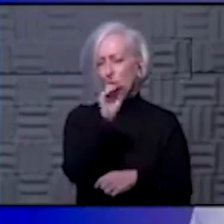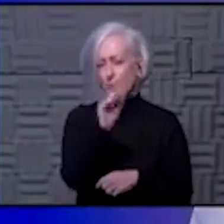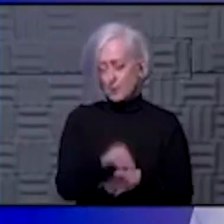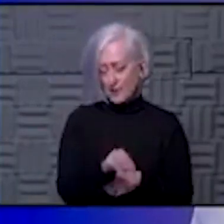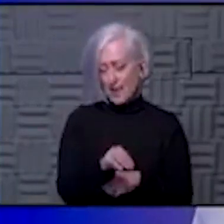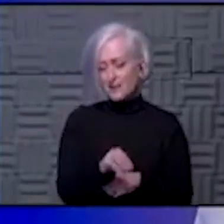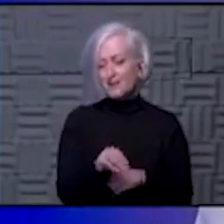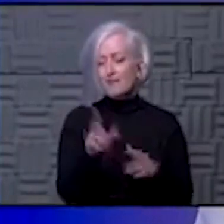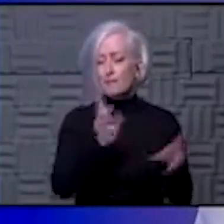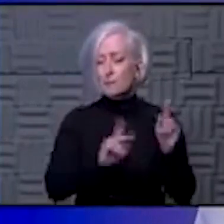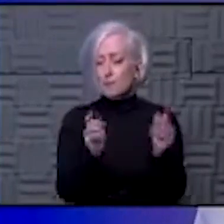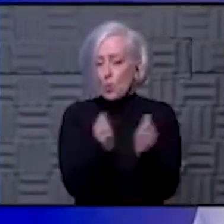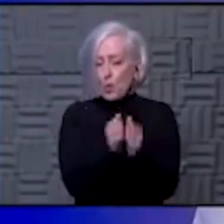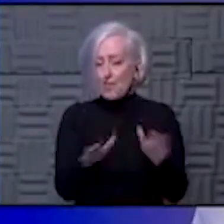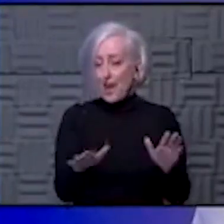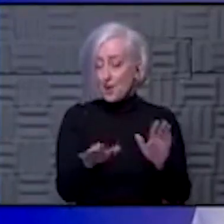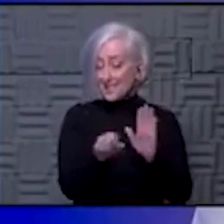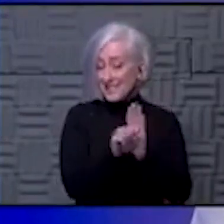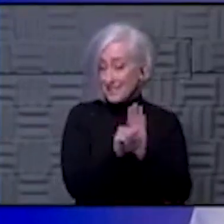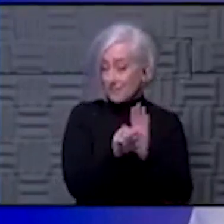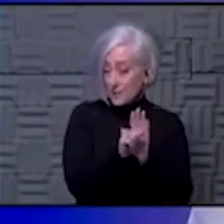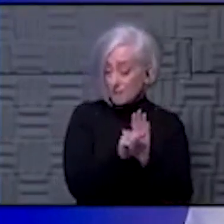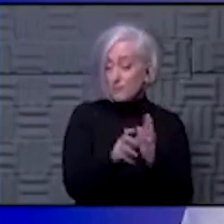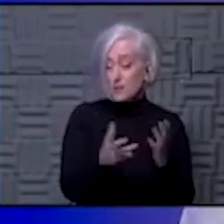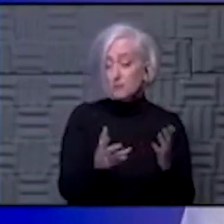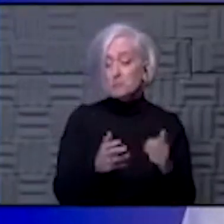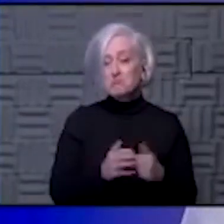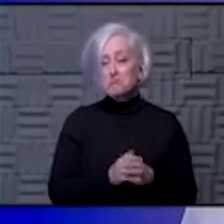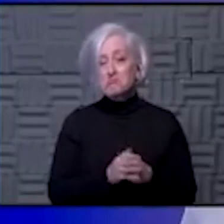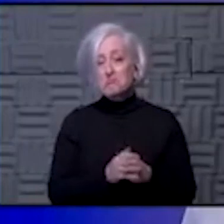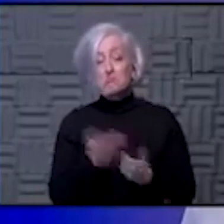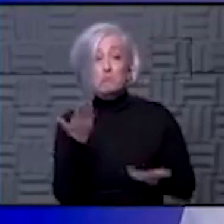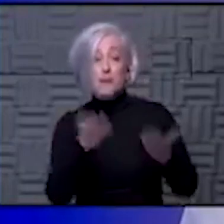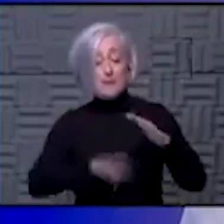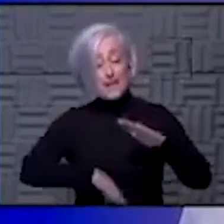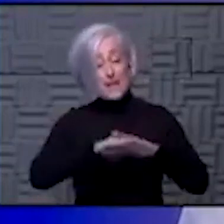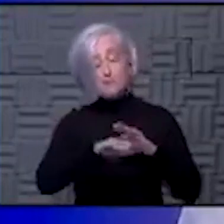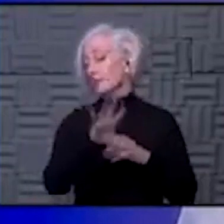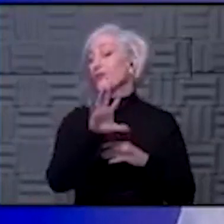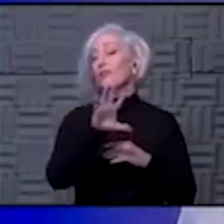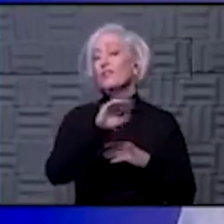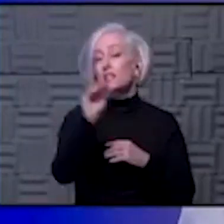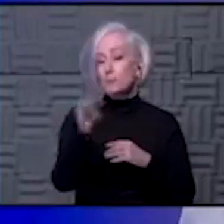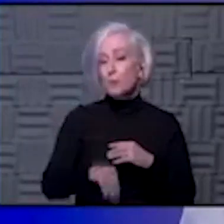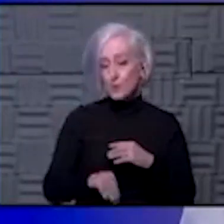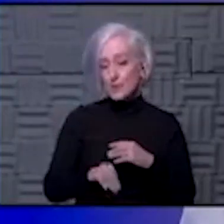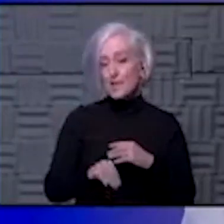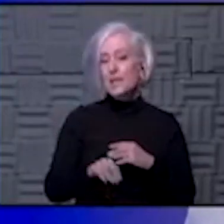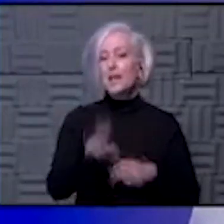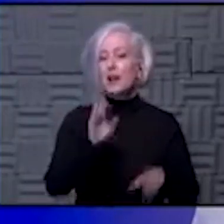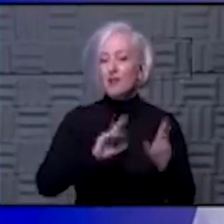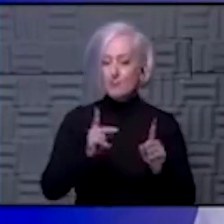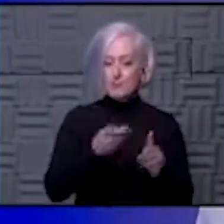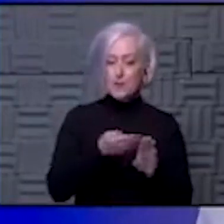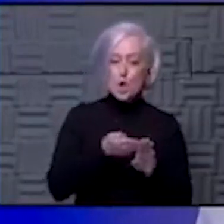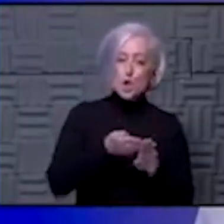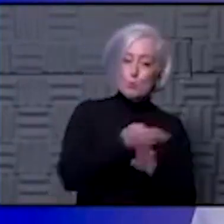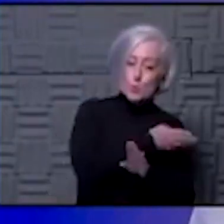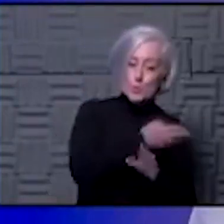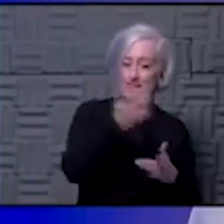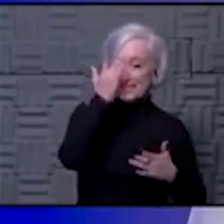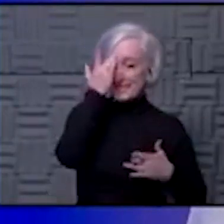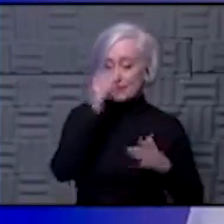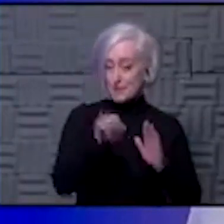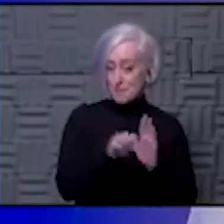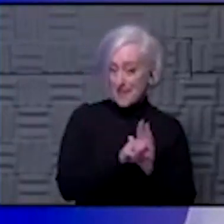of asymptomatic, but also, maybe up to 50% in that asymptomatic, pre-symptomatic period as well.